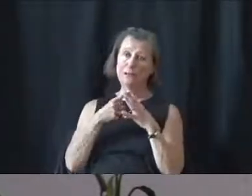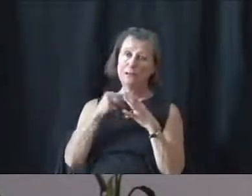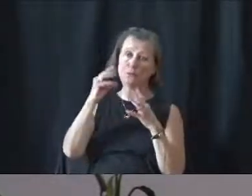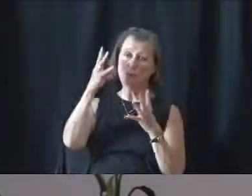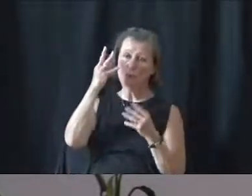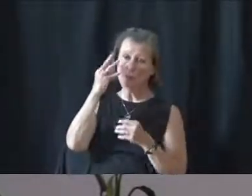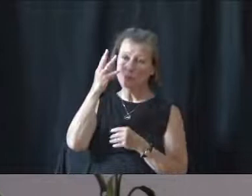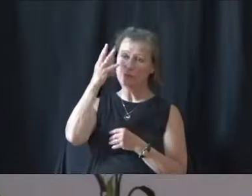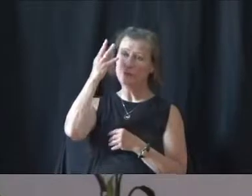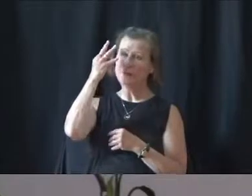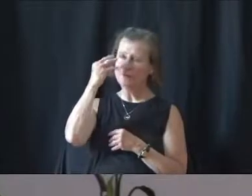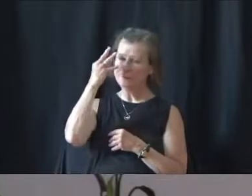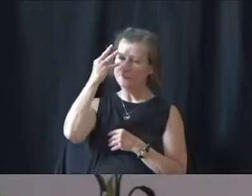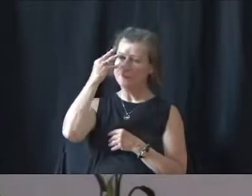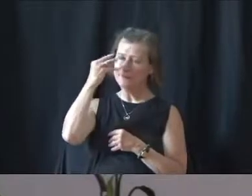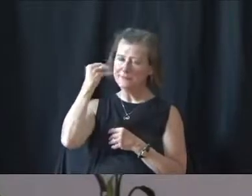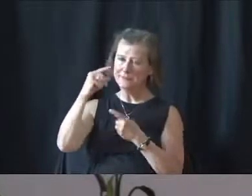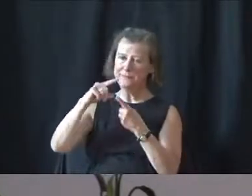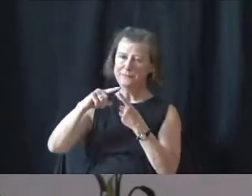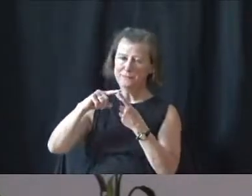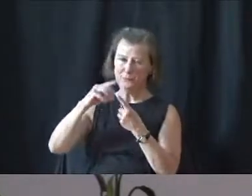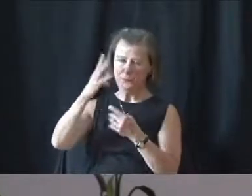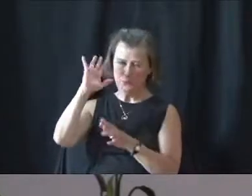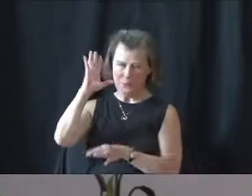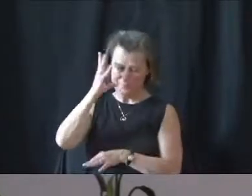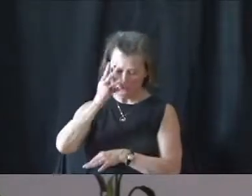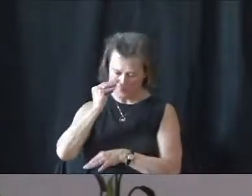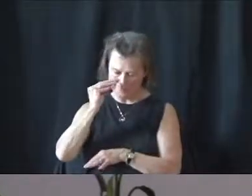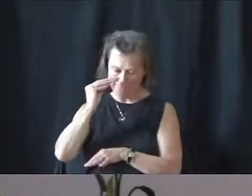off towards sleep,